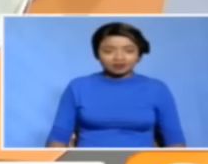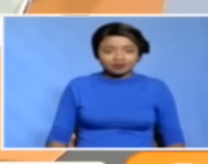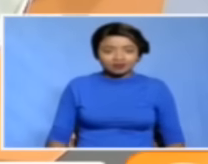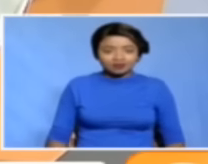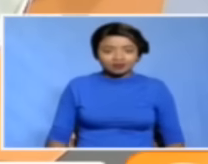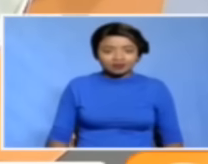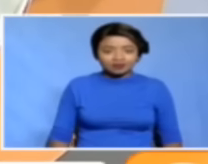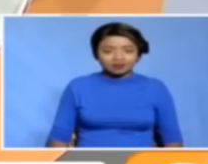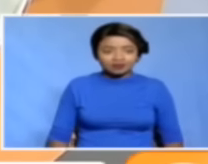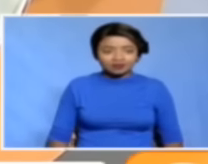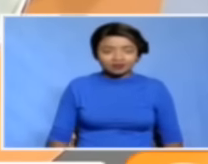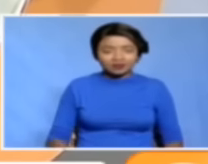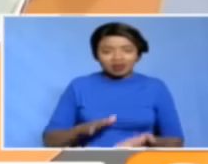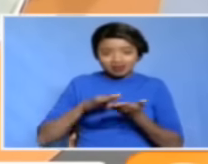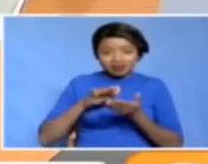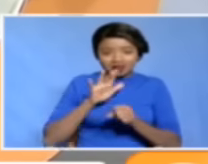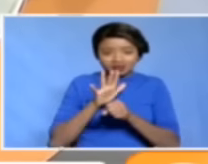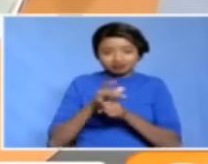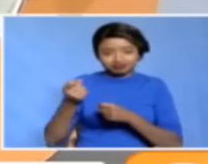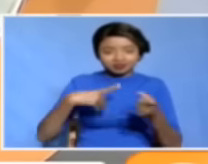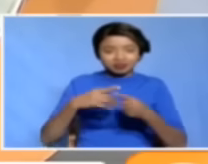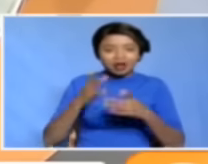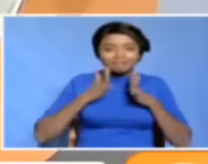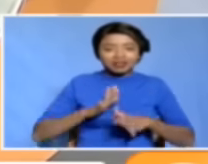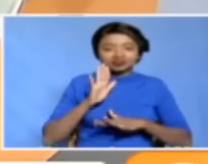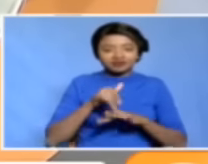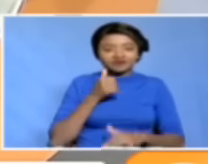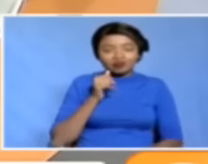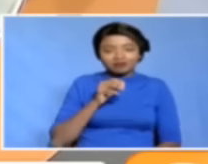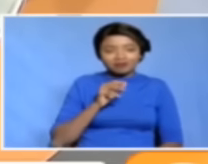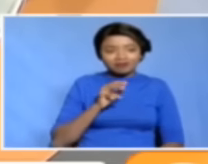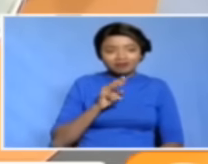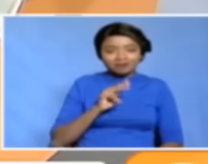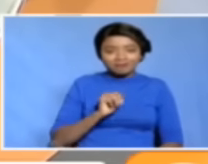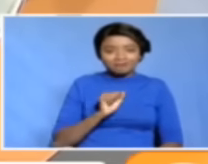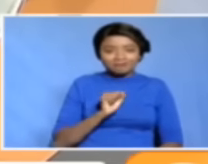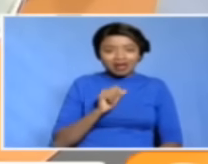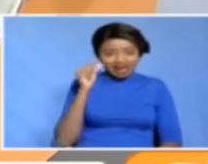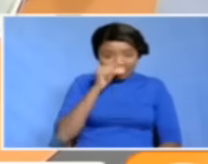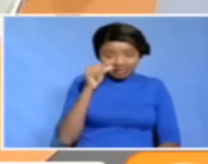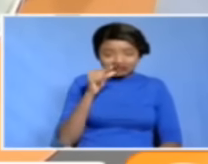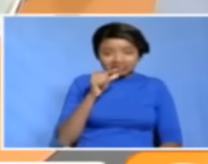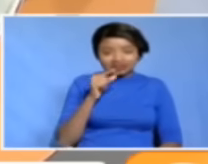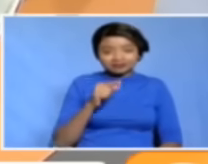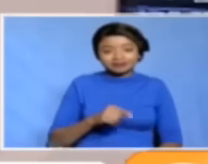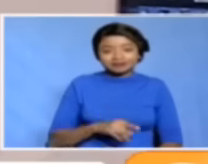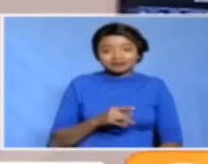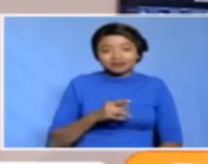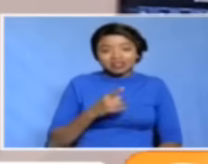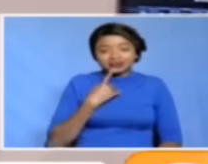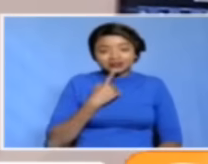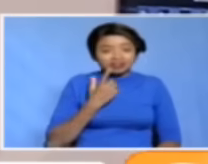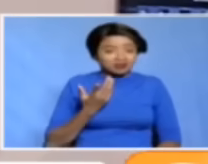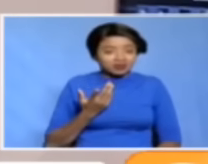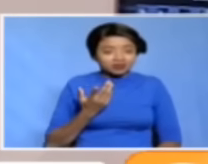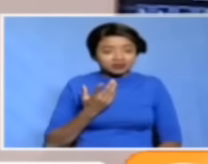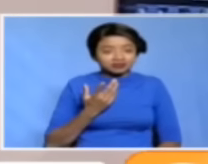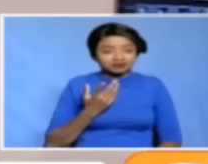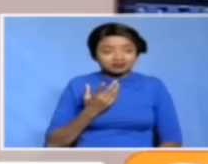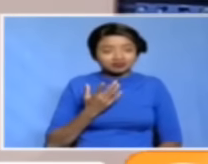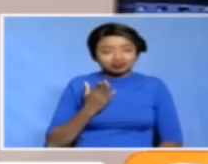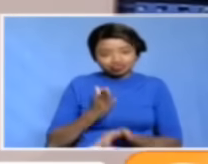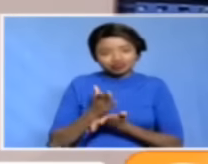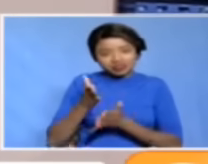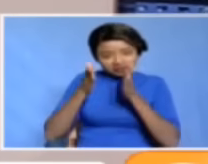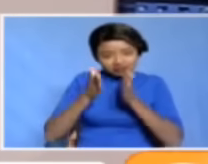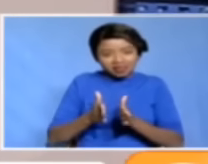and more texts here. Somebody watching from Masalani County, Masalani in Garissa County, says, this is Abdullahi Nur Khalil, who saying Mheshimiwa Duale should not